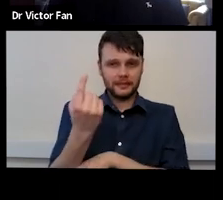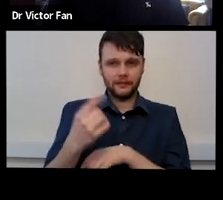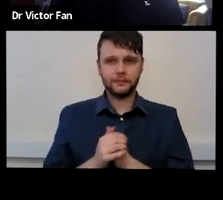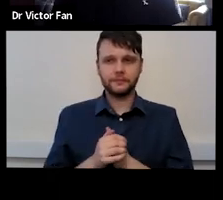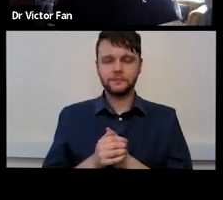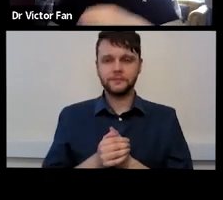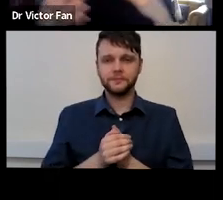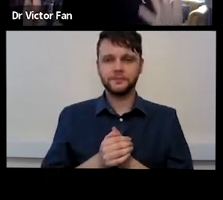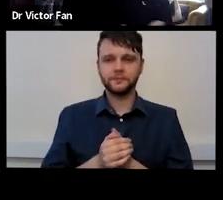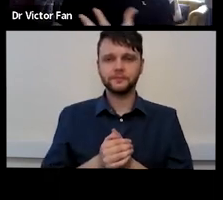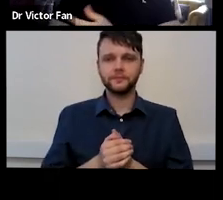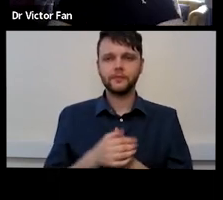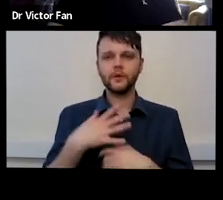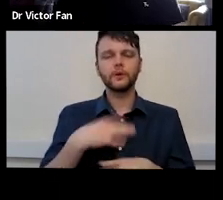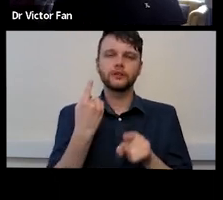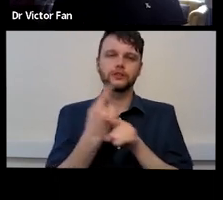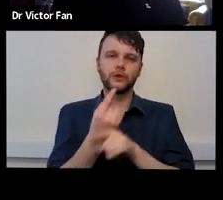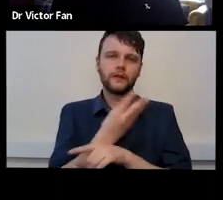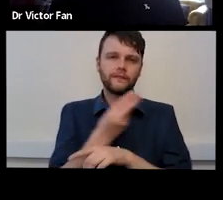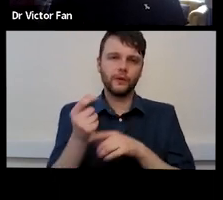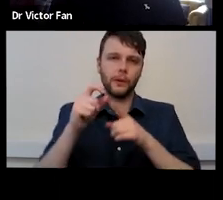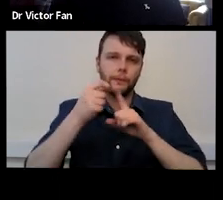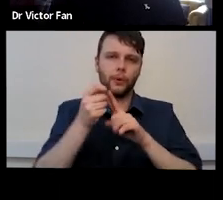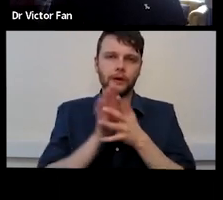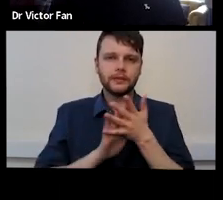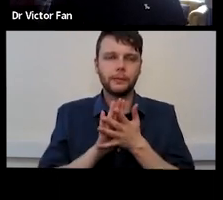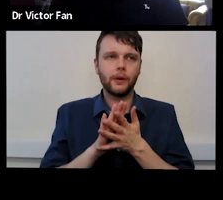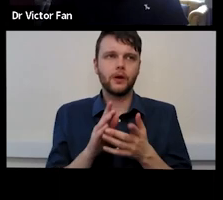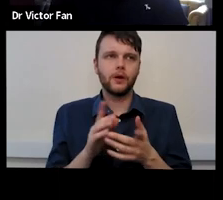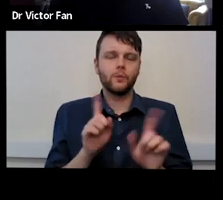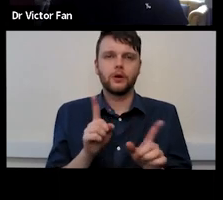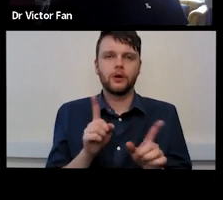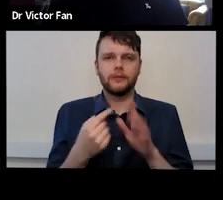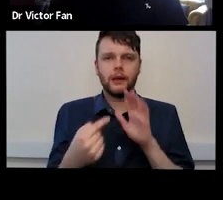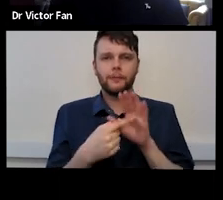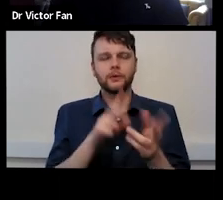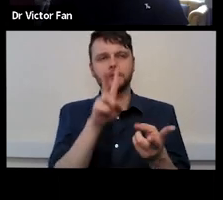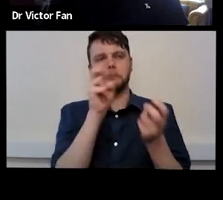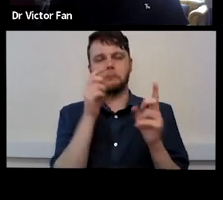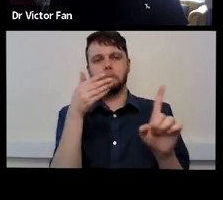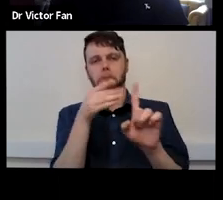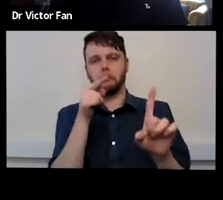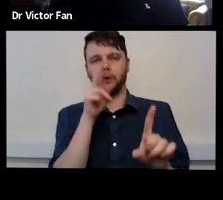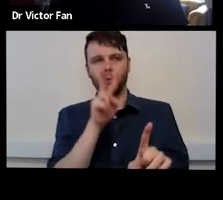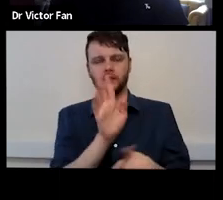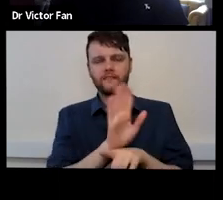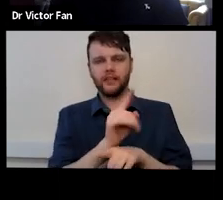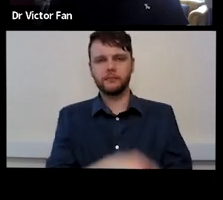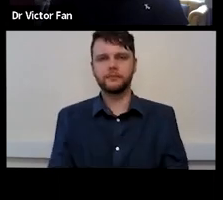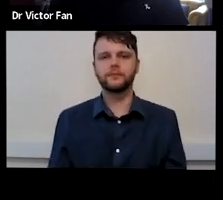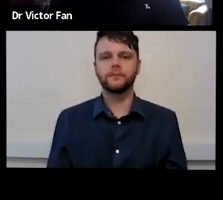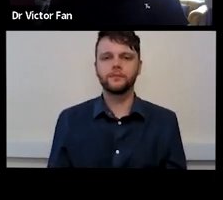to kind of say a few pointers regarding what to take note when we're watching this film. This is a really